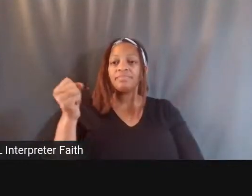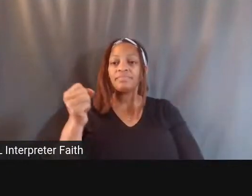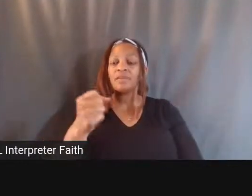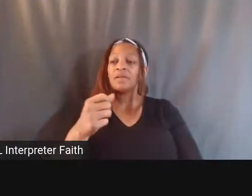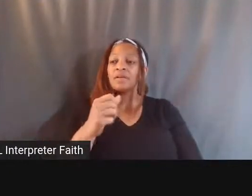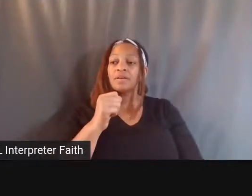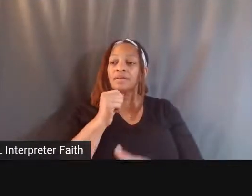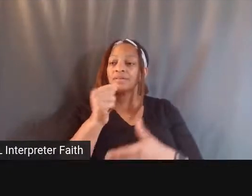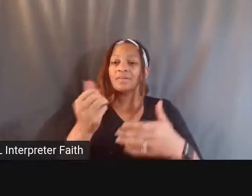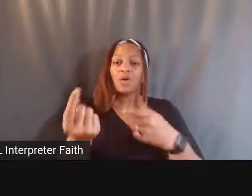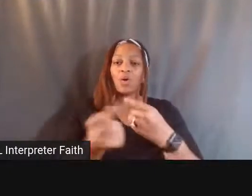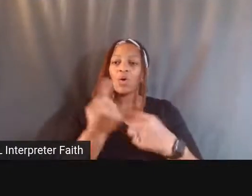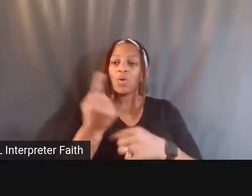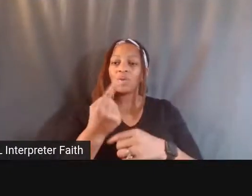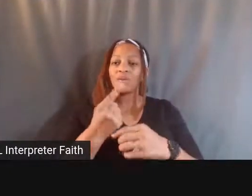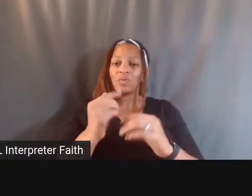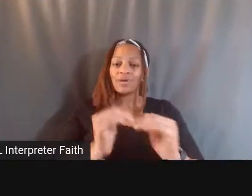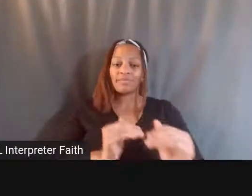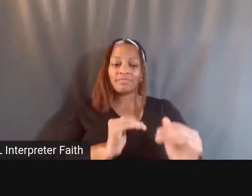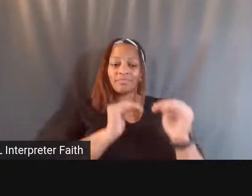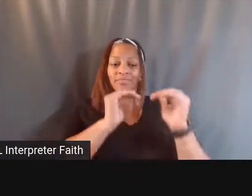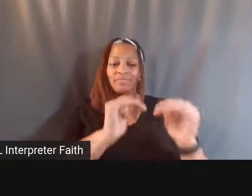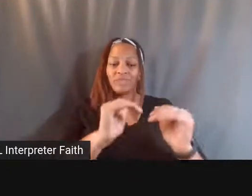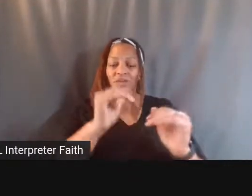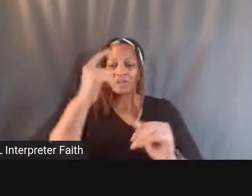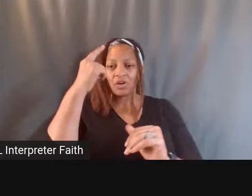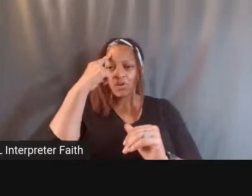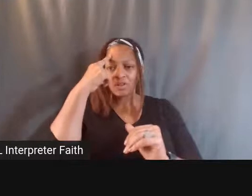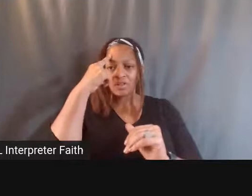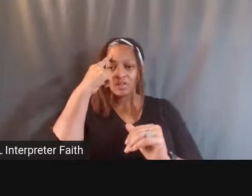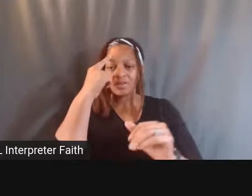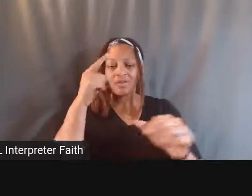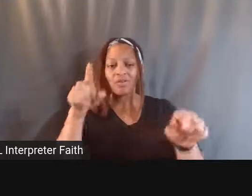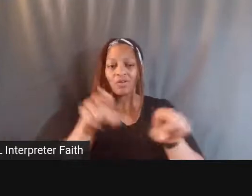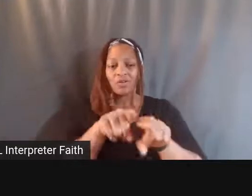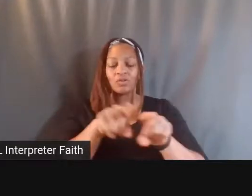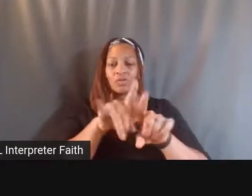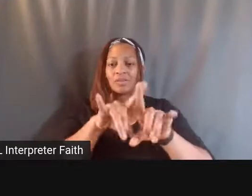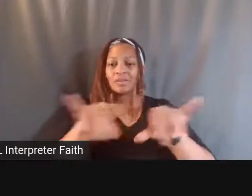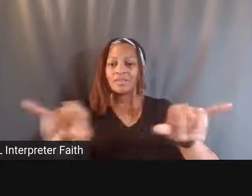are we elevating our consciousness, but we are elevating the